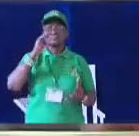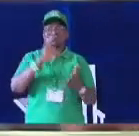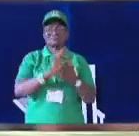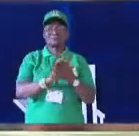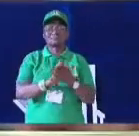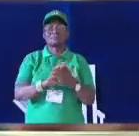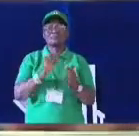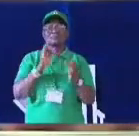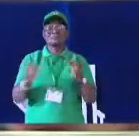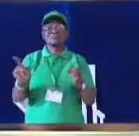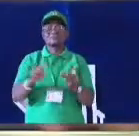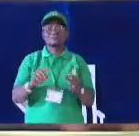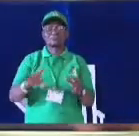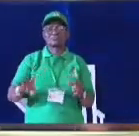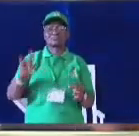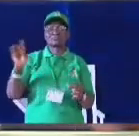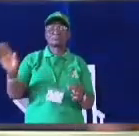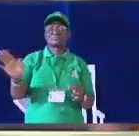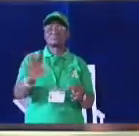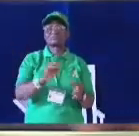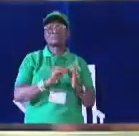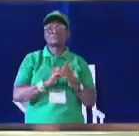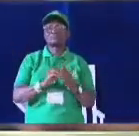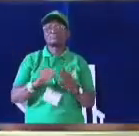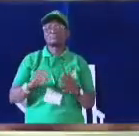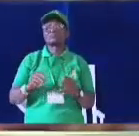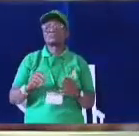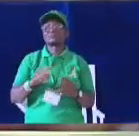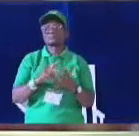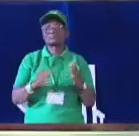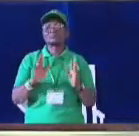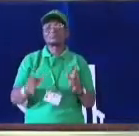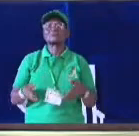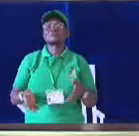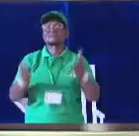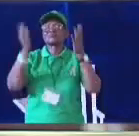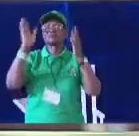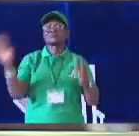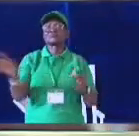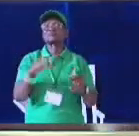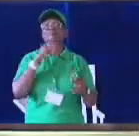partner. And lift your voice to the Almighty God and say, Father,